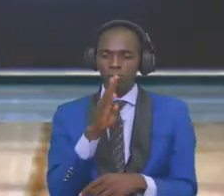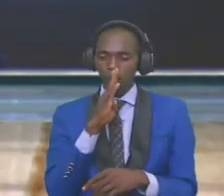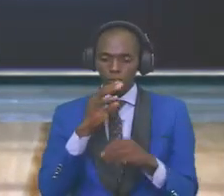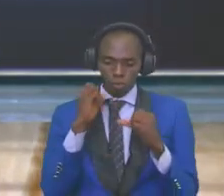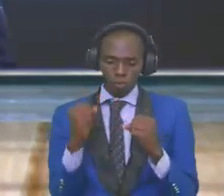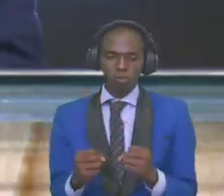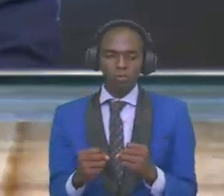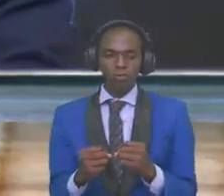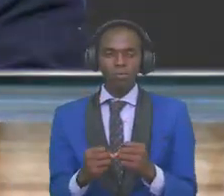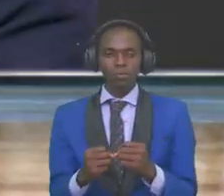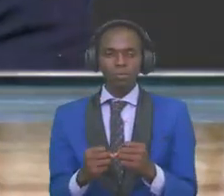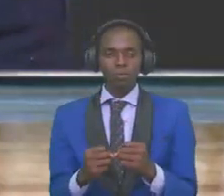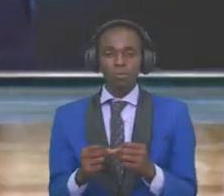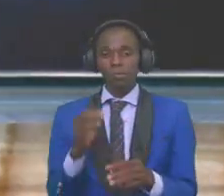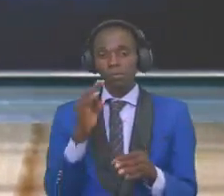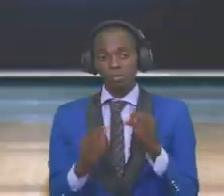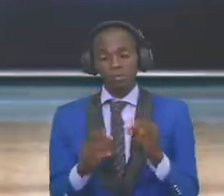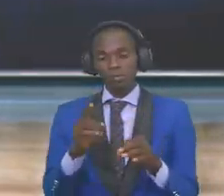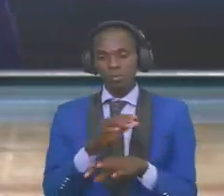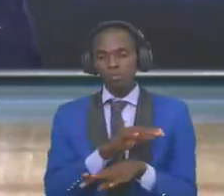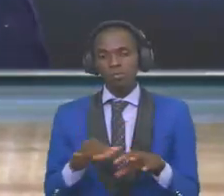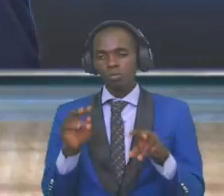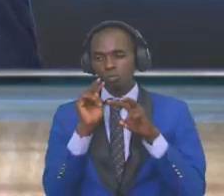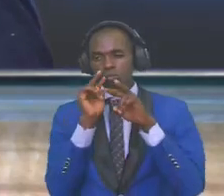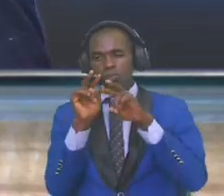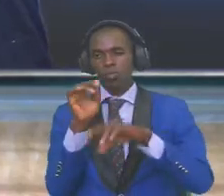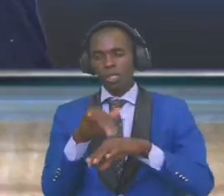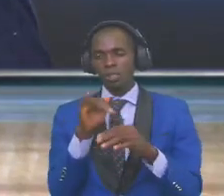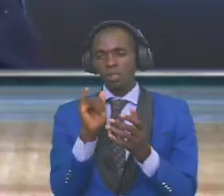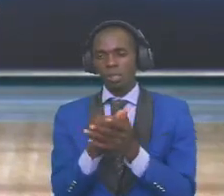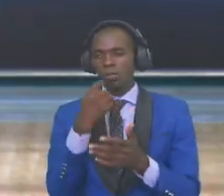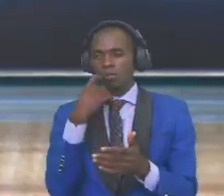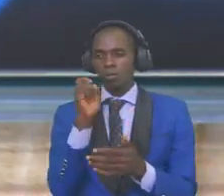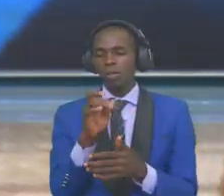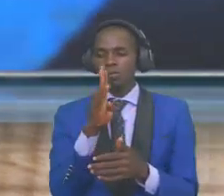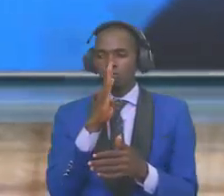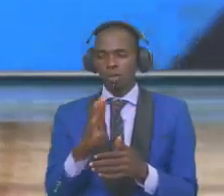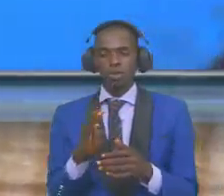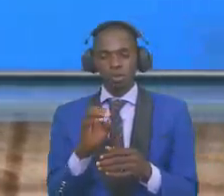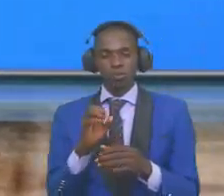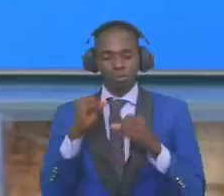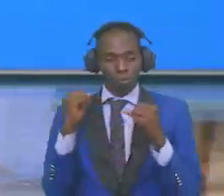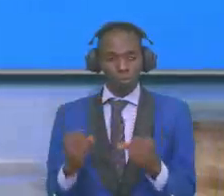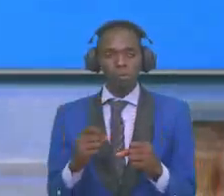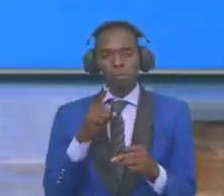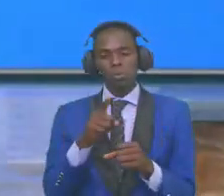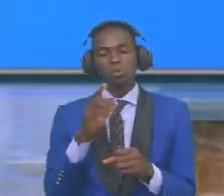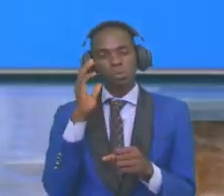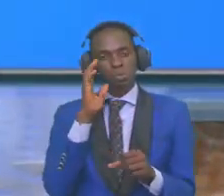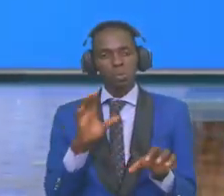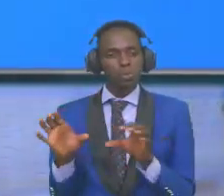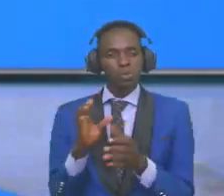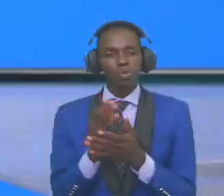strong? If you don't look at that commandment, be strong, you might be doing